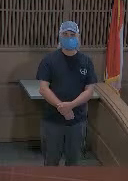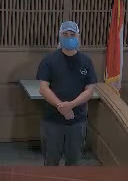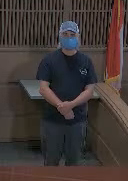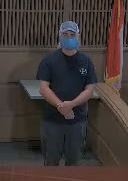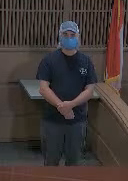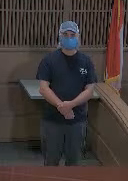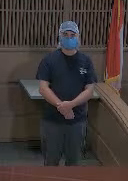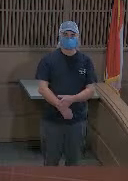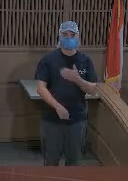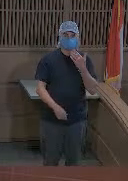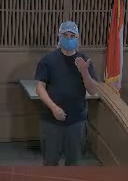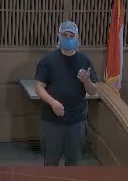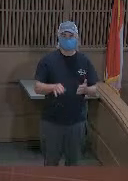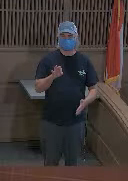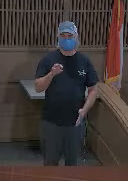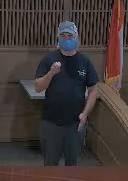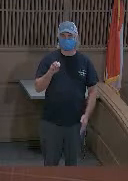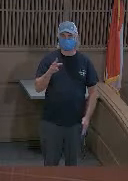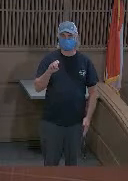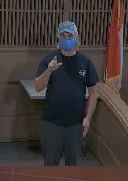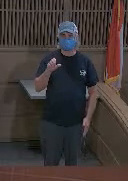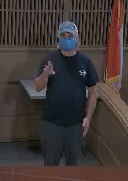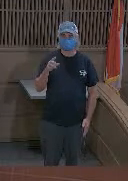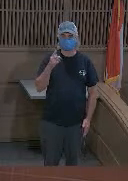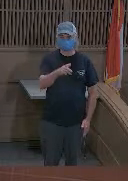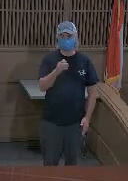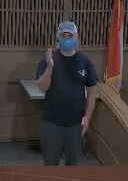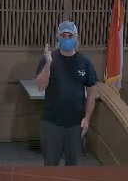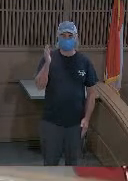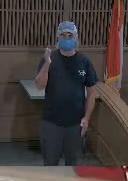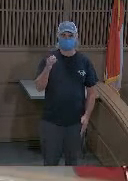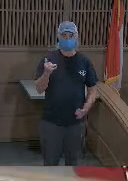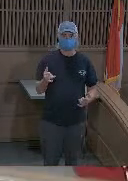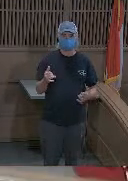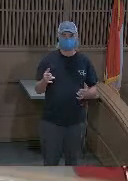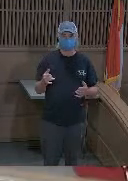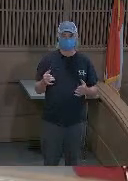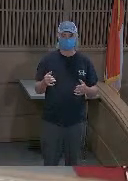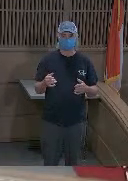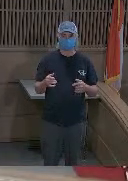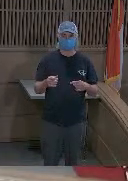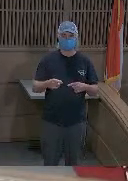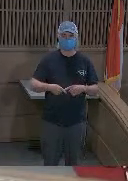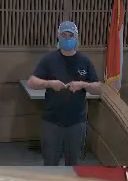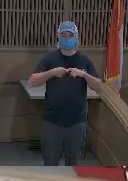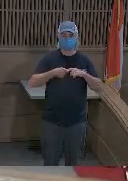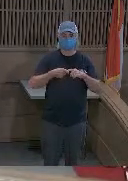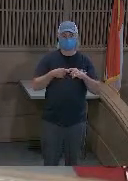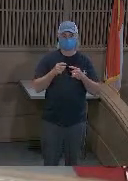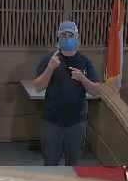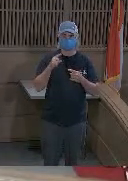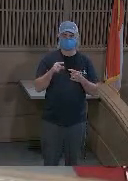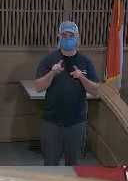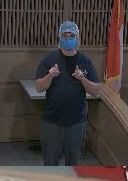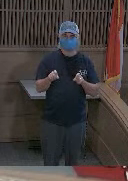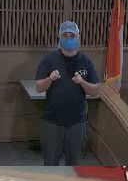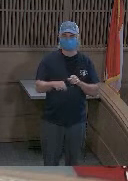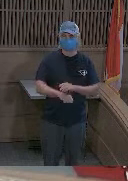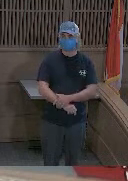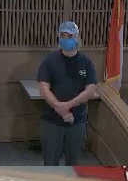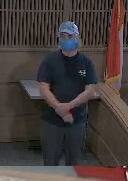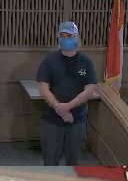Thank you, Mr. Fowler, for your remarks today. We will pause now for questions from the media or